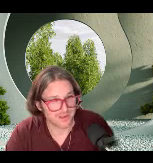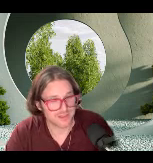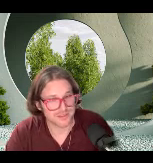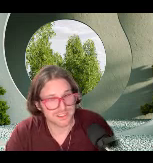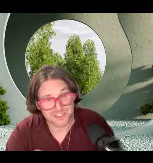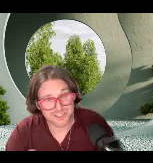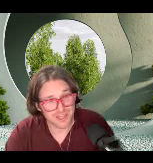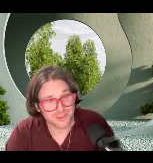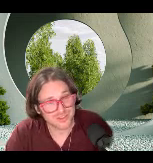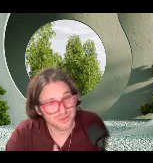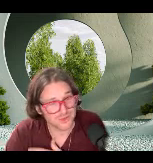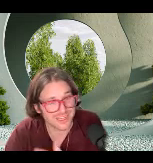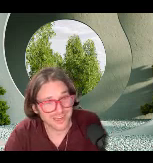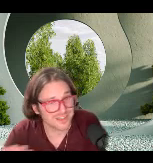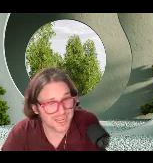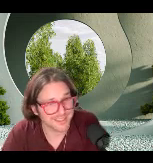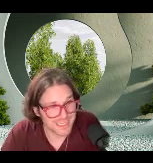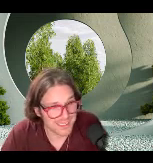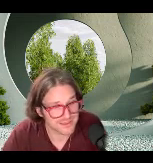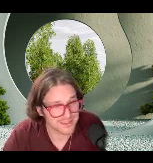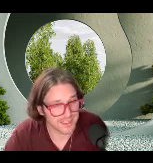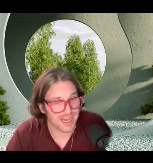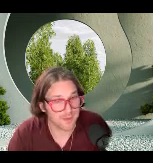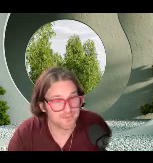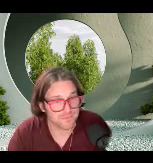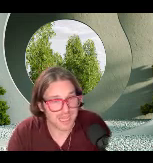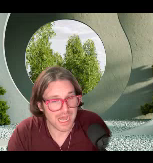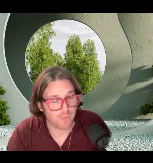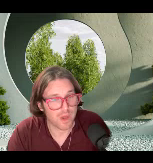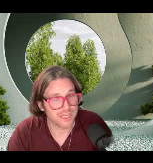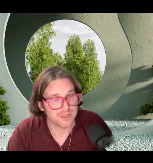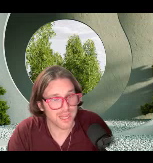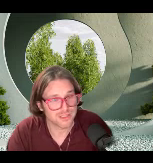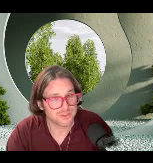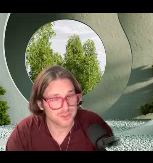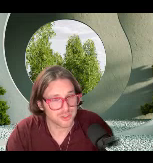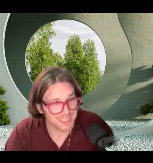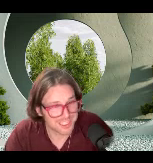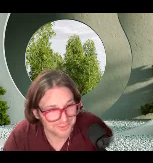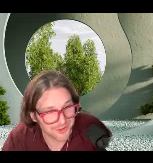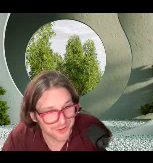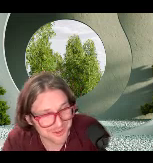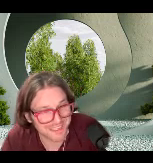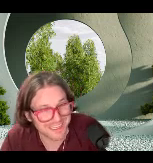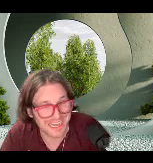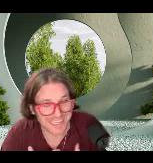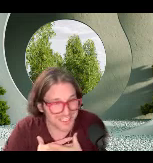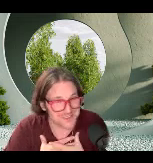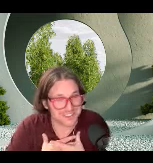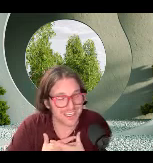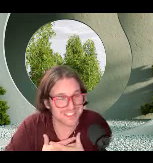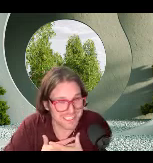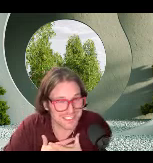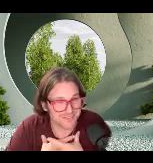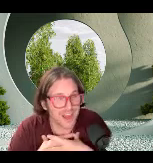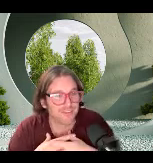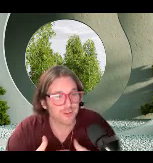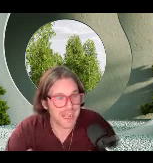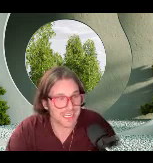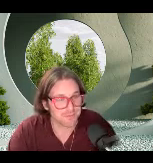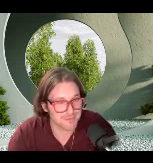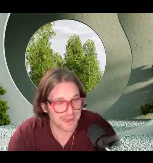learn stories of others, especially others who are not in the United States. While I do not condone social media for everybody, I like using it to